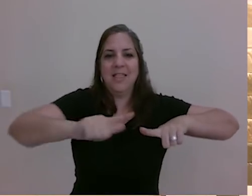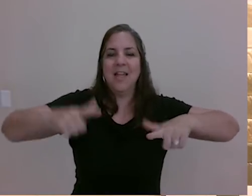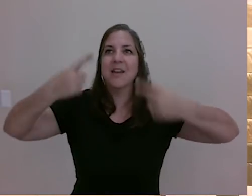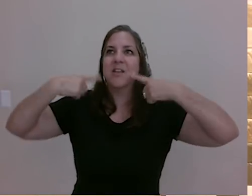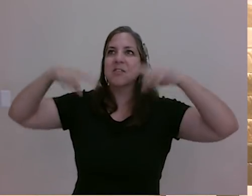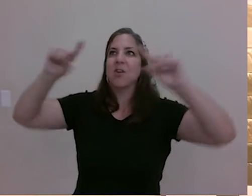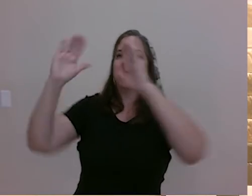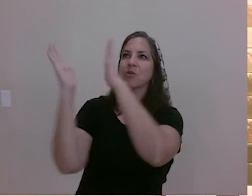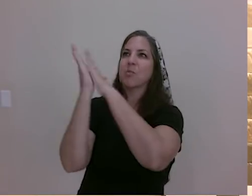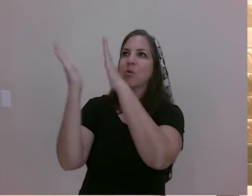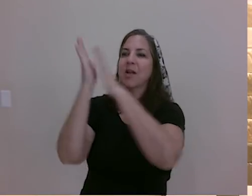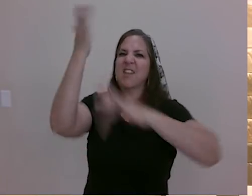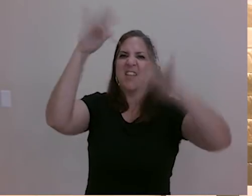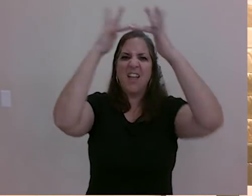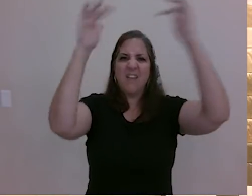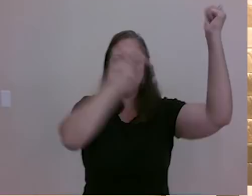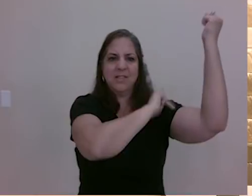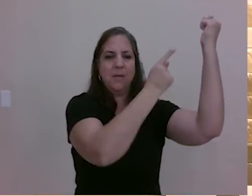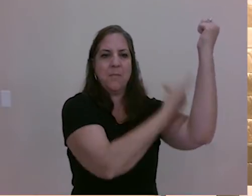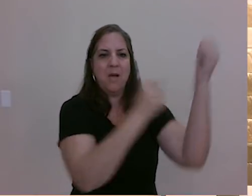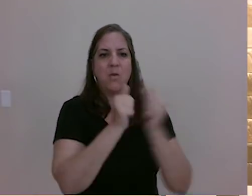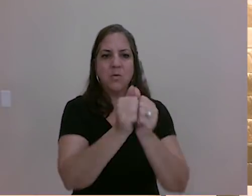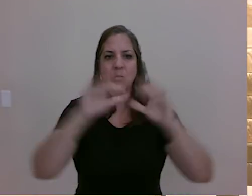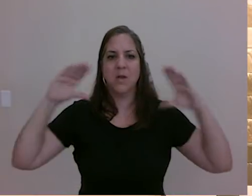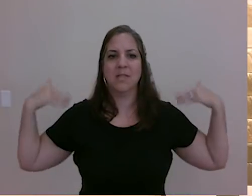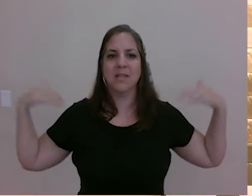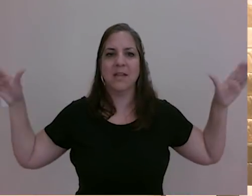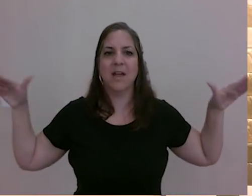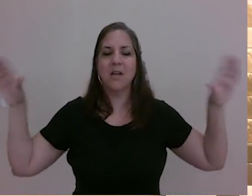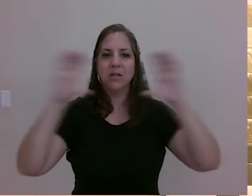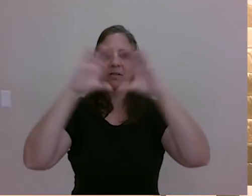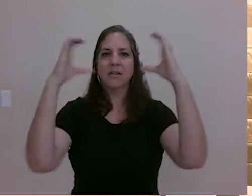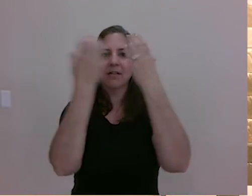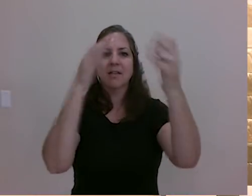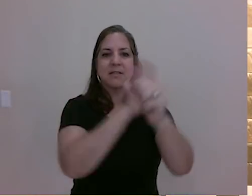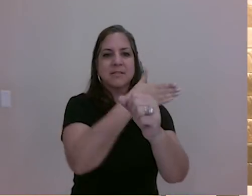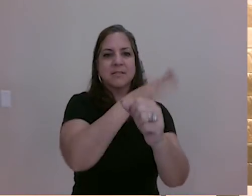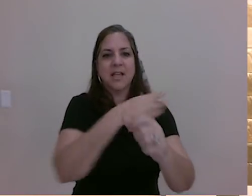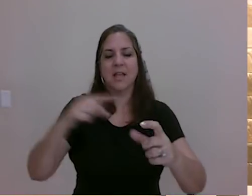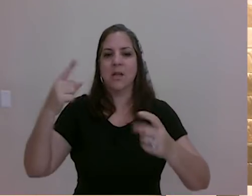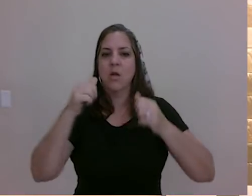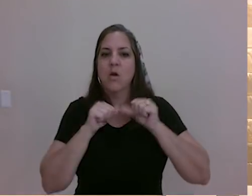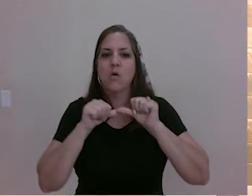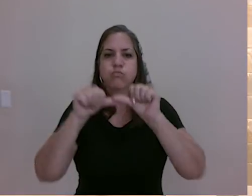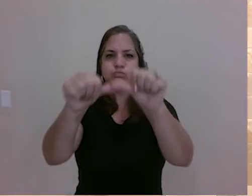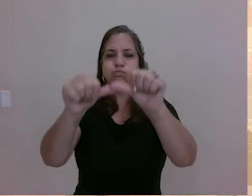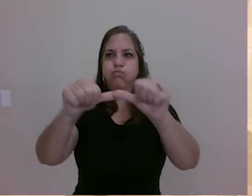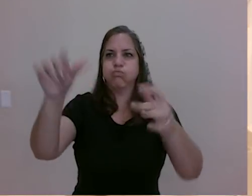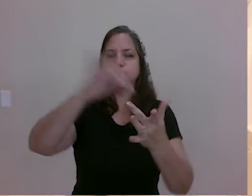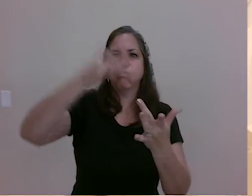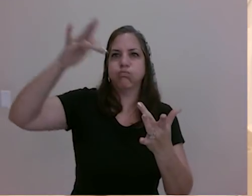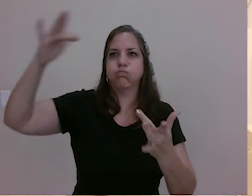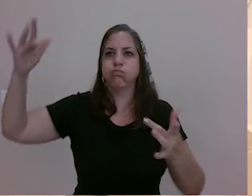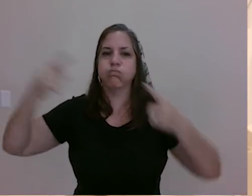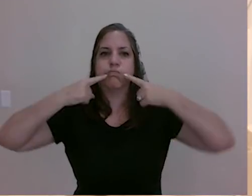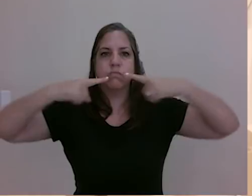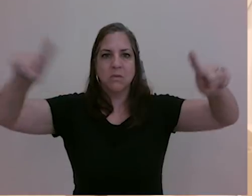powers with the angelic hosts sing together the unending hymn of your glory as they acclaim.